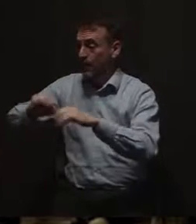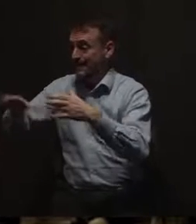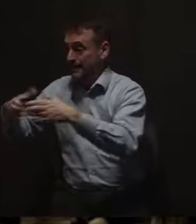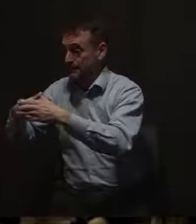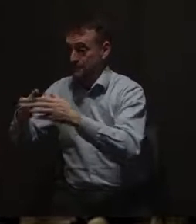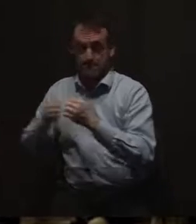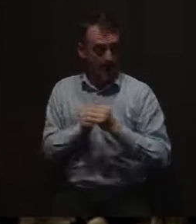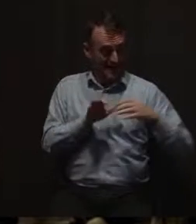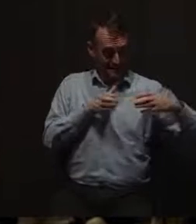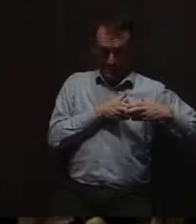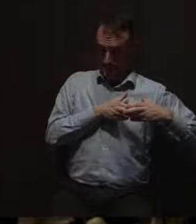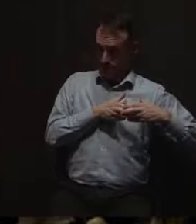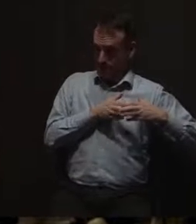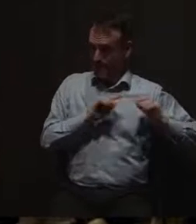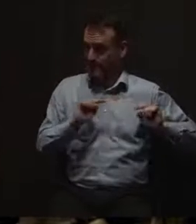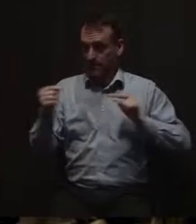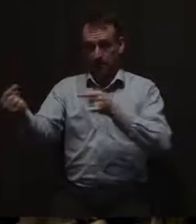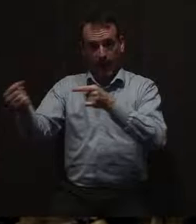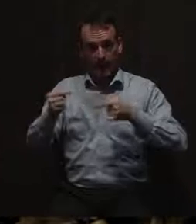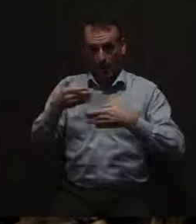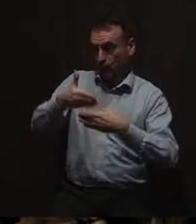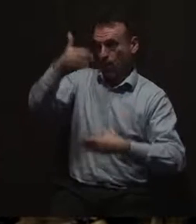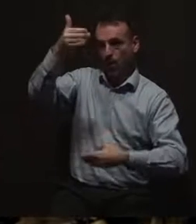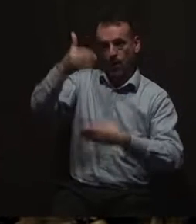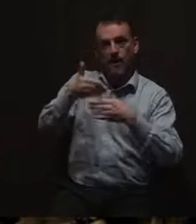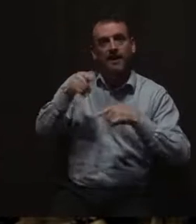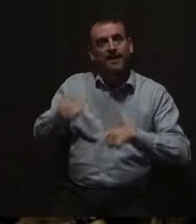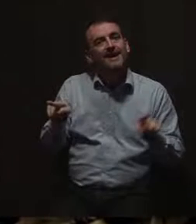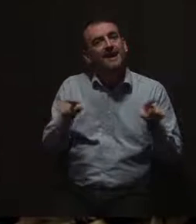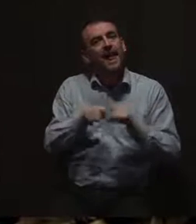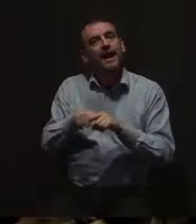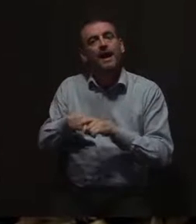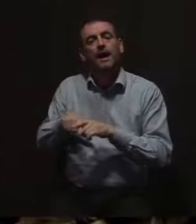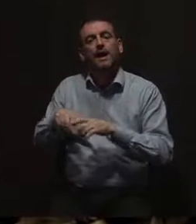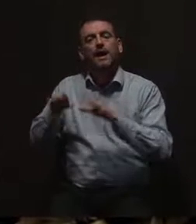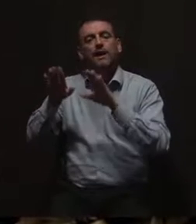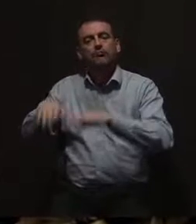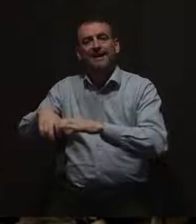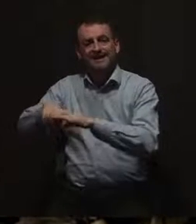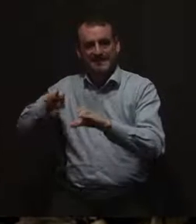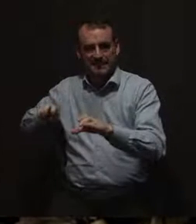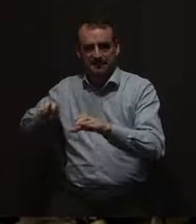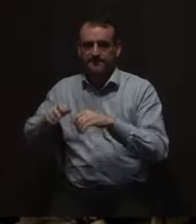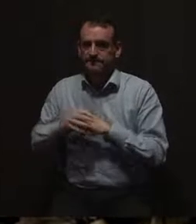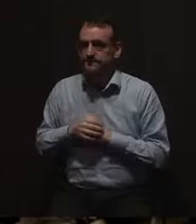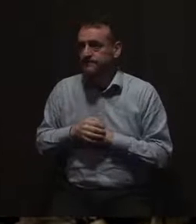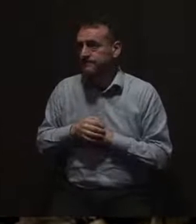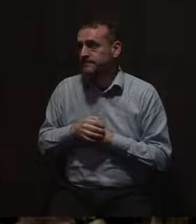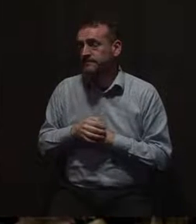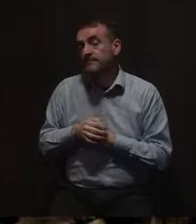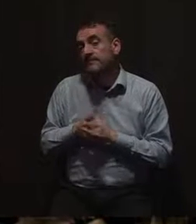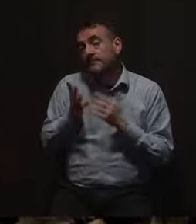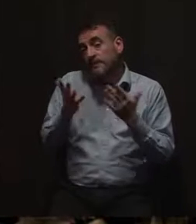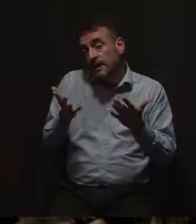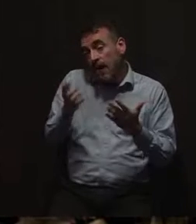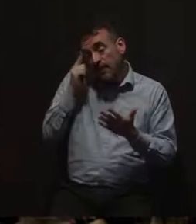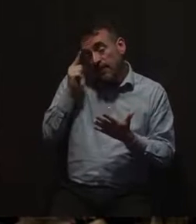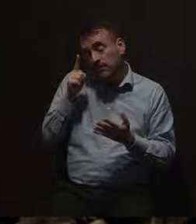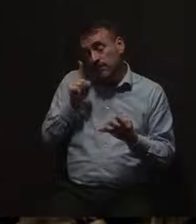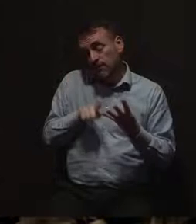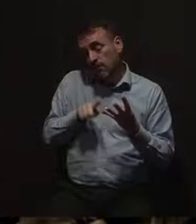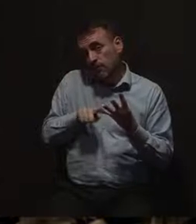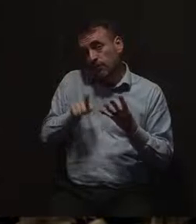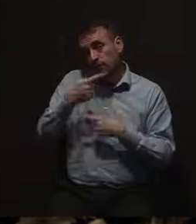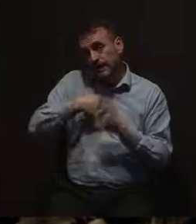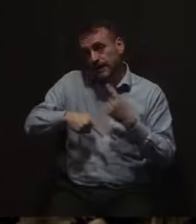well. So let's do that. Well done. So my fourth bullet point is, we need an education and love